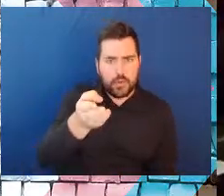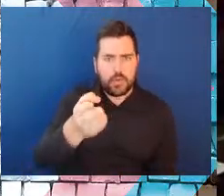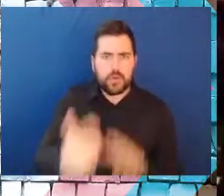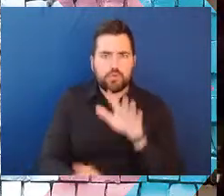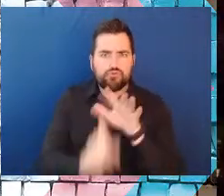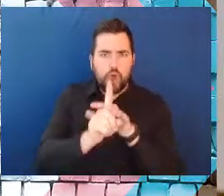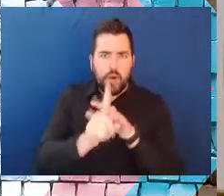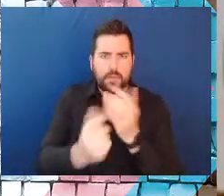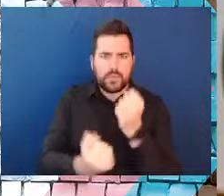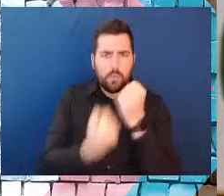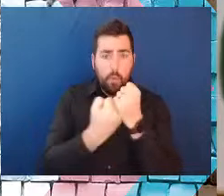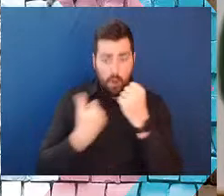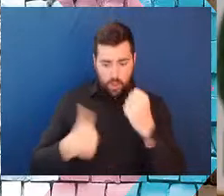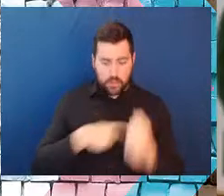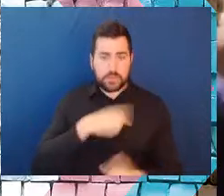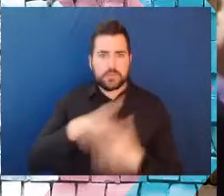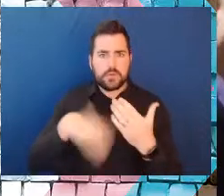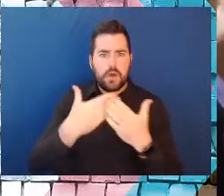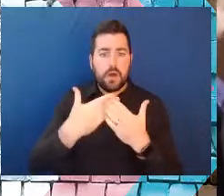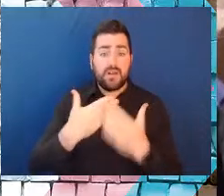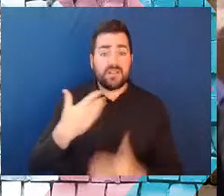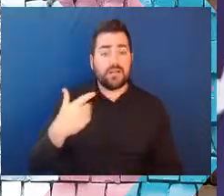us. We vote for